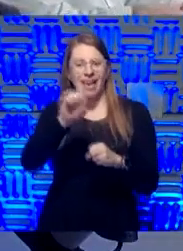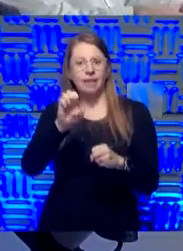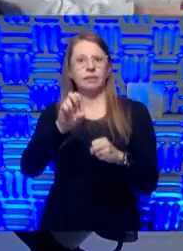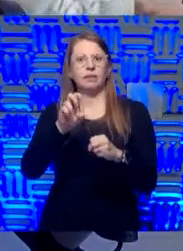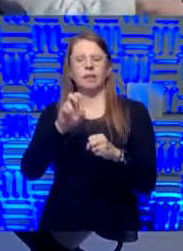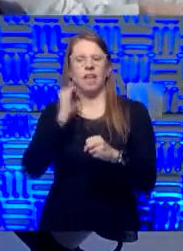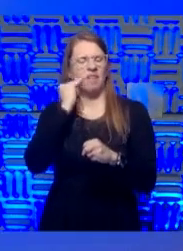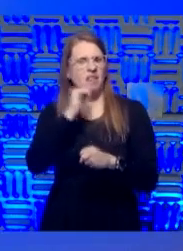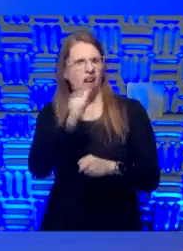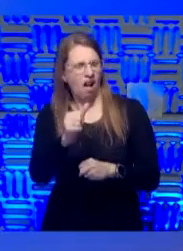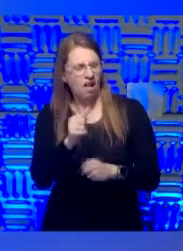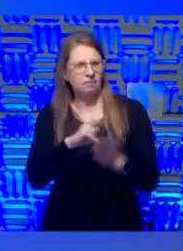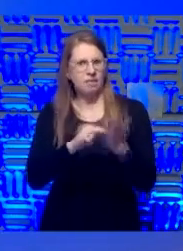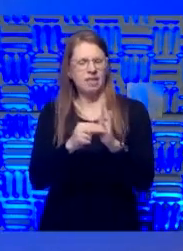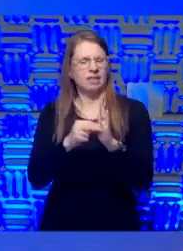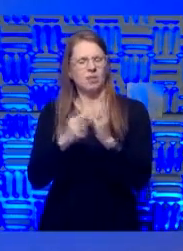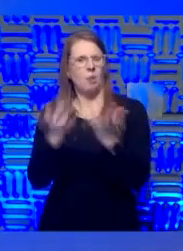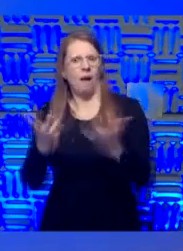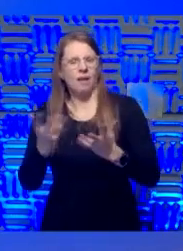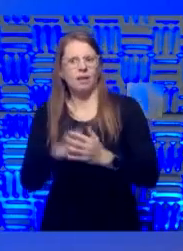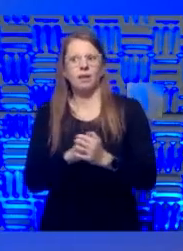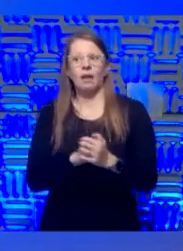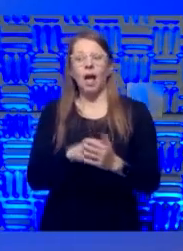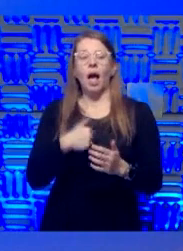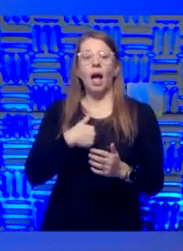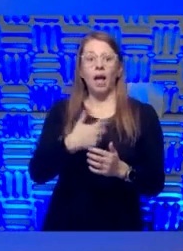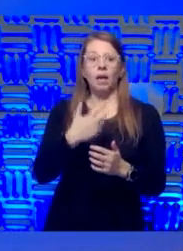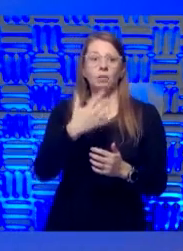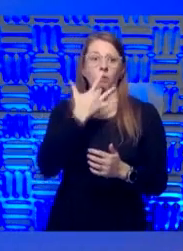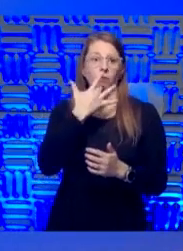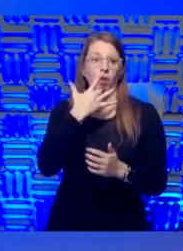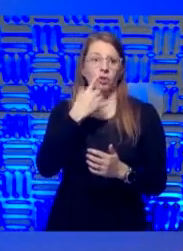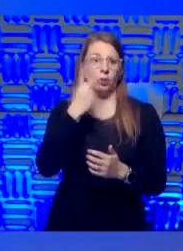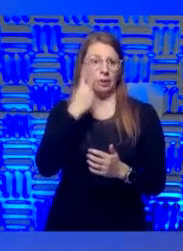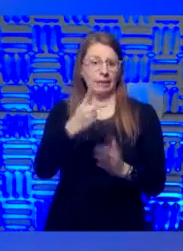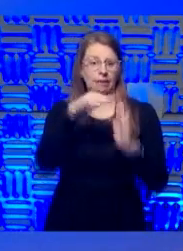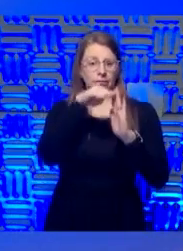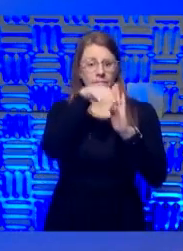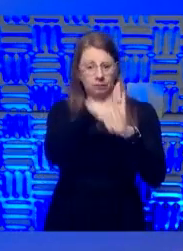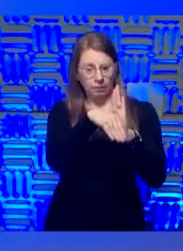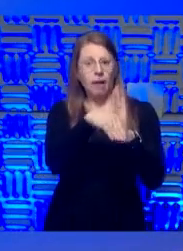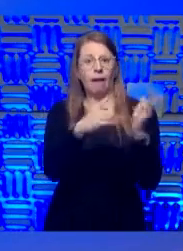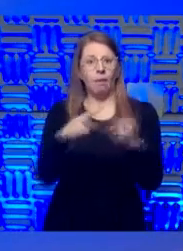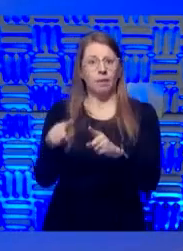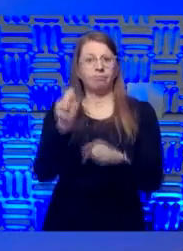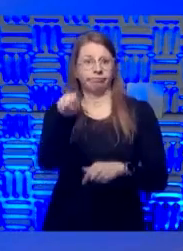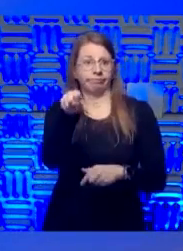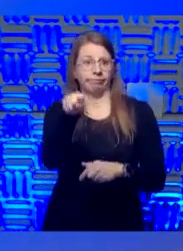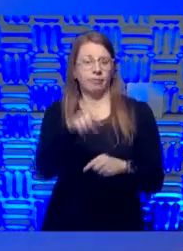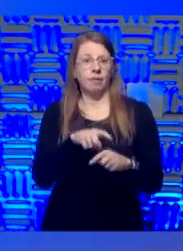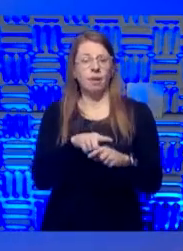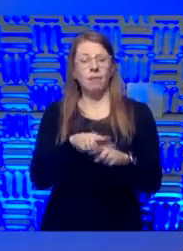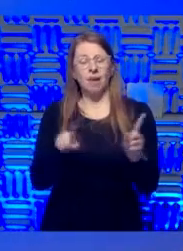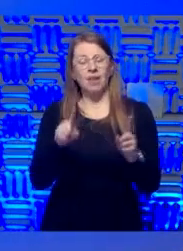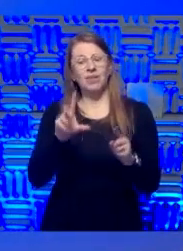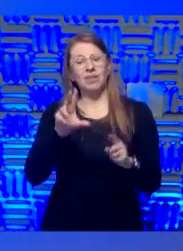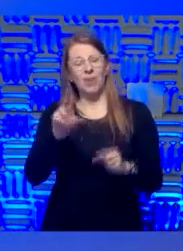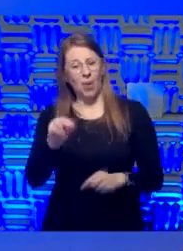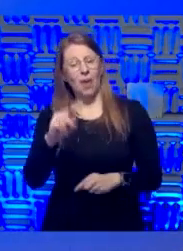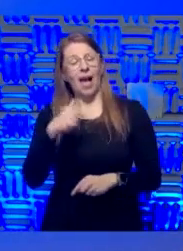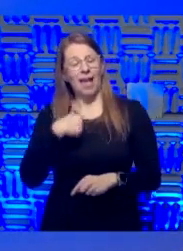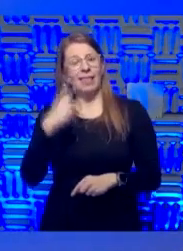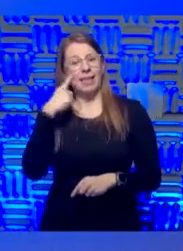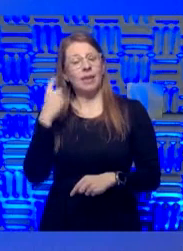all like to see no increase. Yeah, I actually like to see a decrease. Yeah, Let's we would be like clear. to see a decrease. I think the ultimate answer is probably no. I think we need